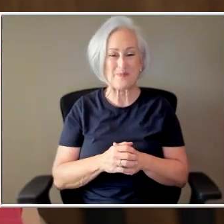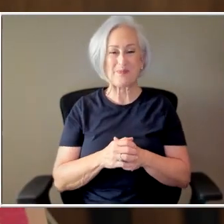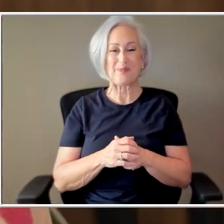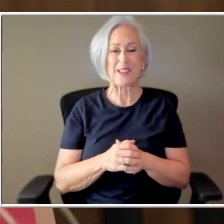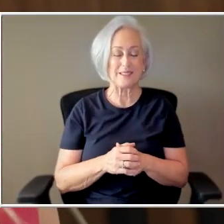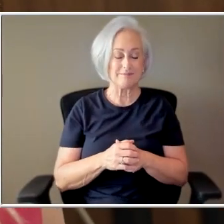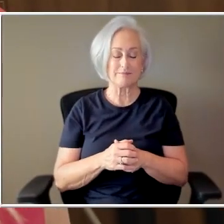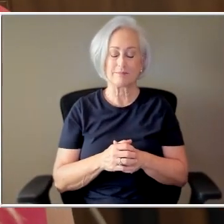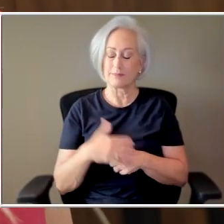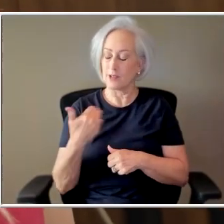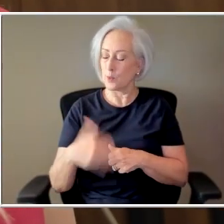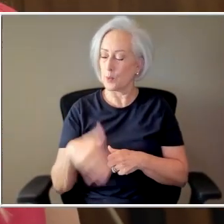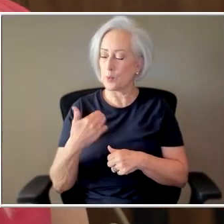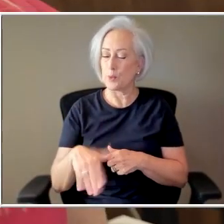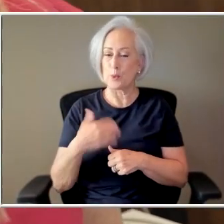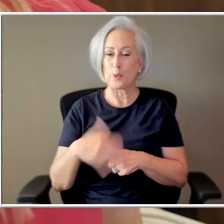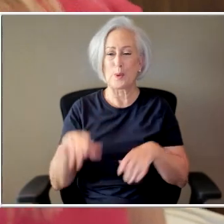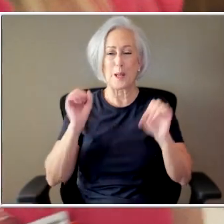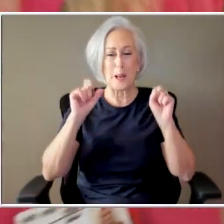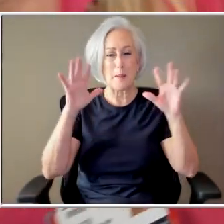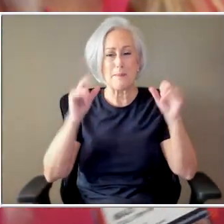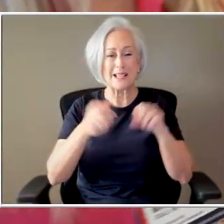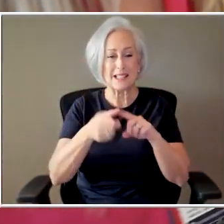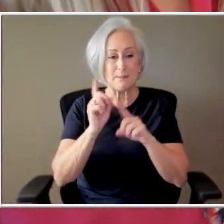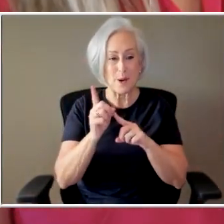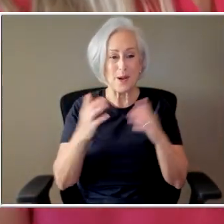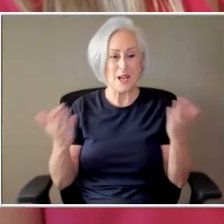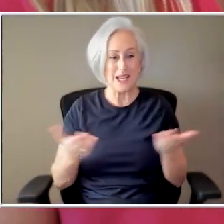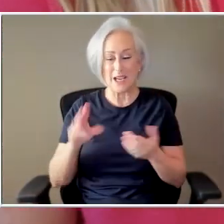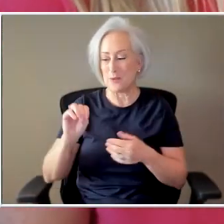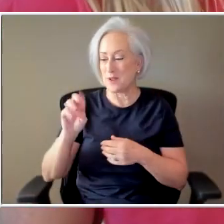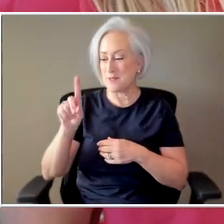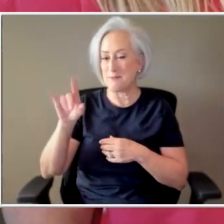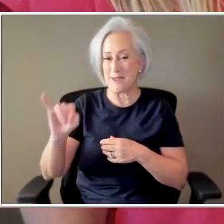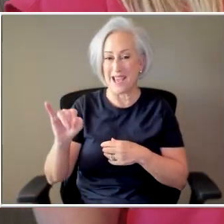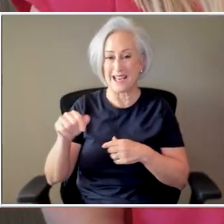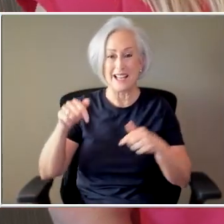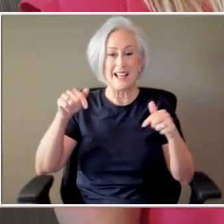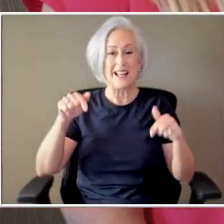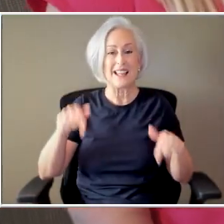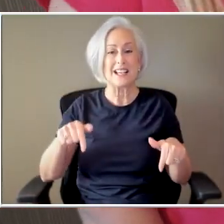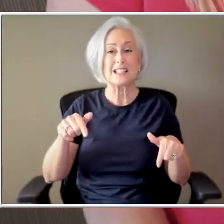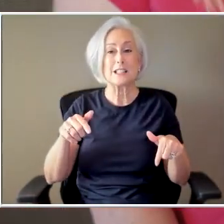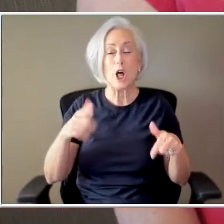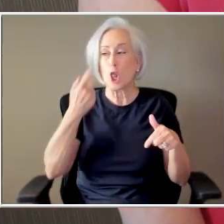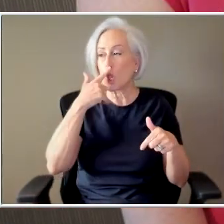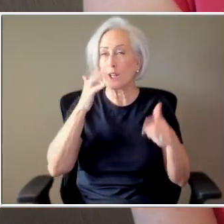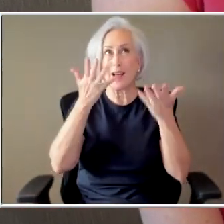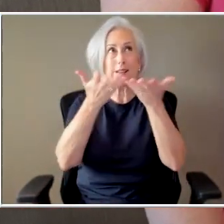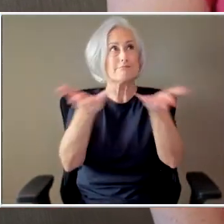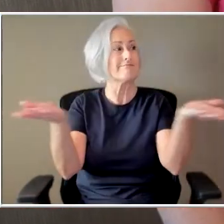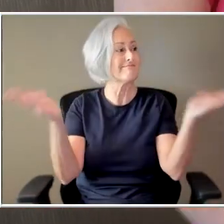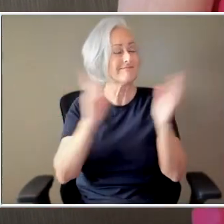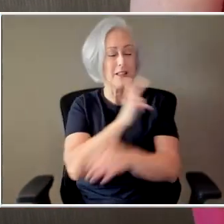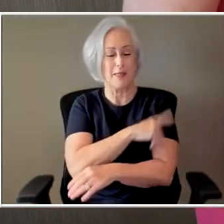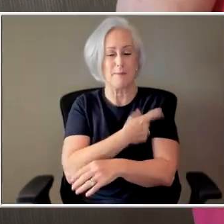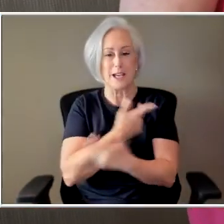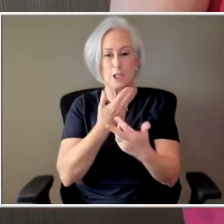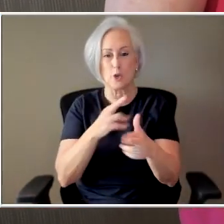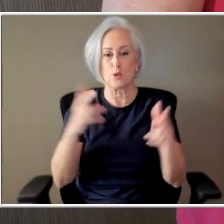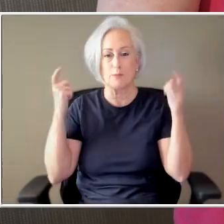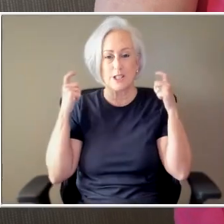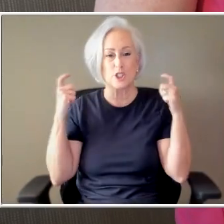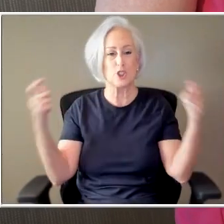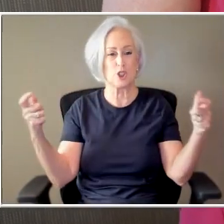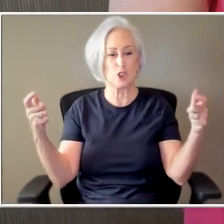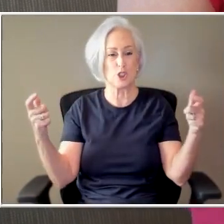Oh, just an incredible moment. We're back here with Maddie, and this is what one of the patient rooms look like here. They're really nice and large up here. Yeah, we